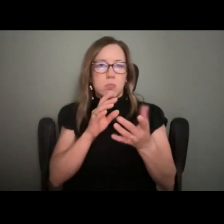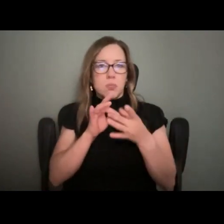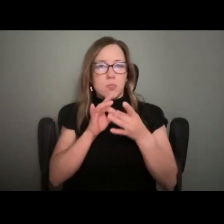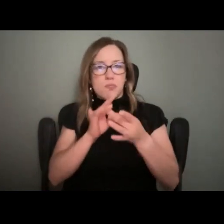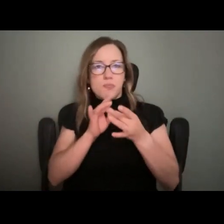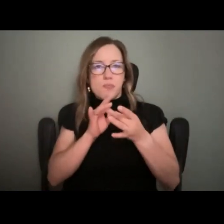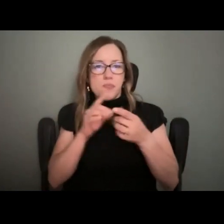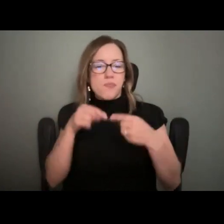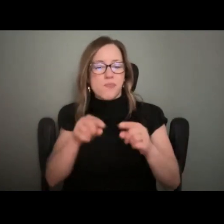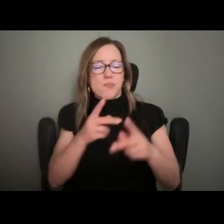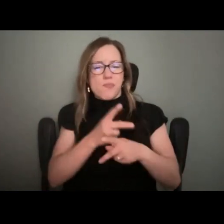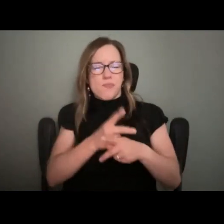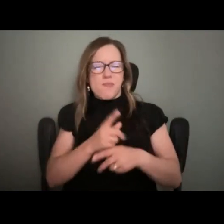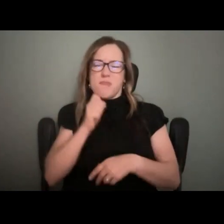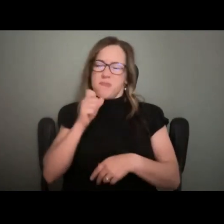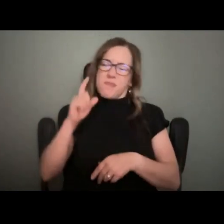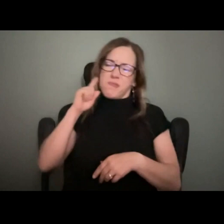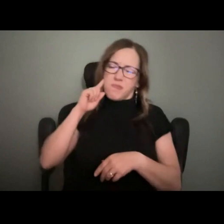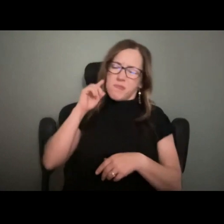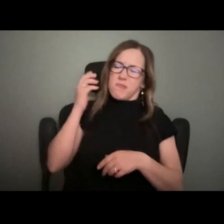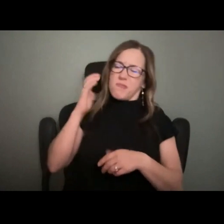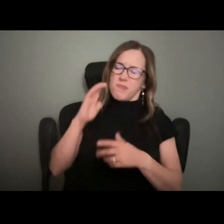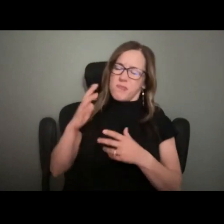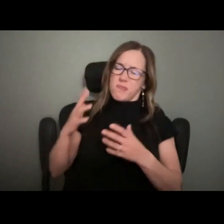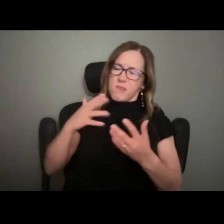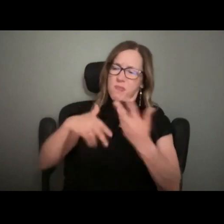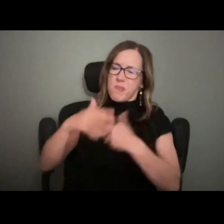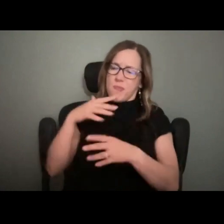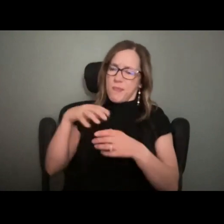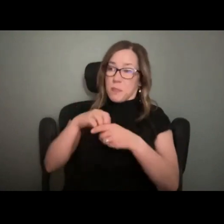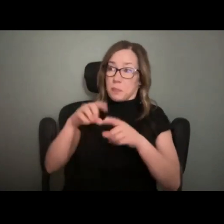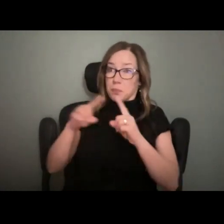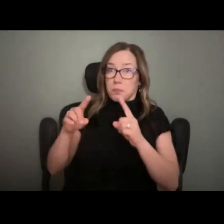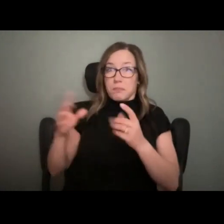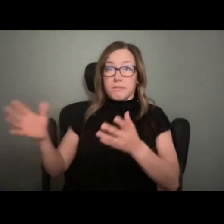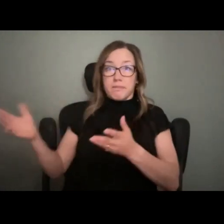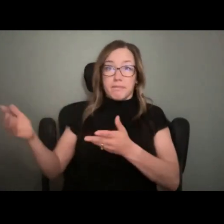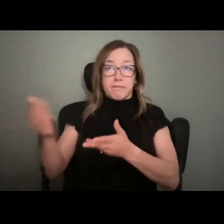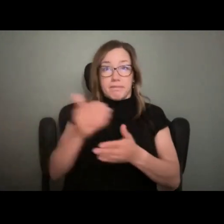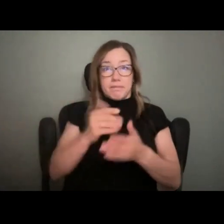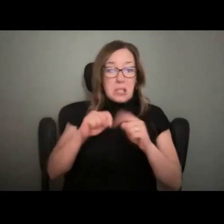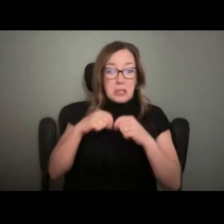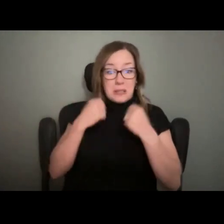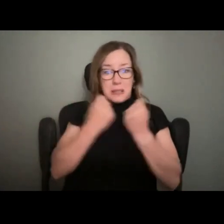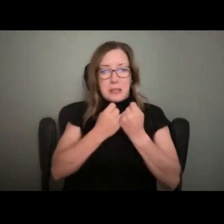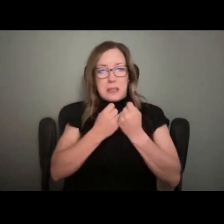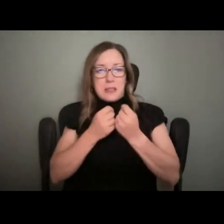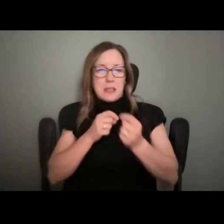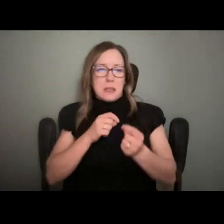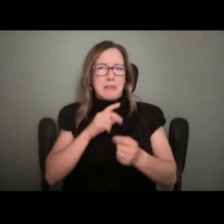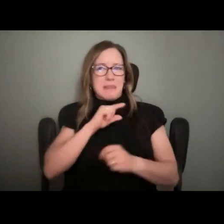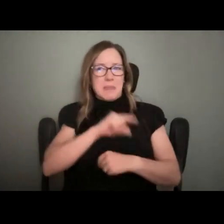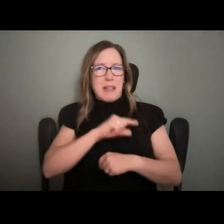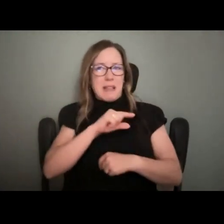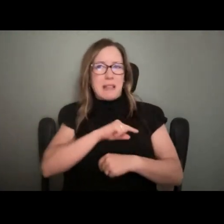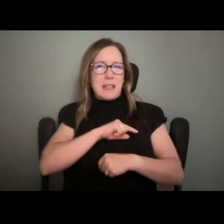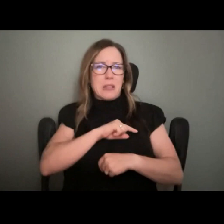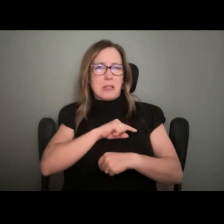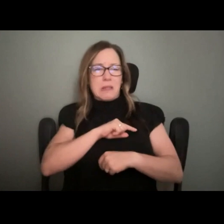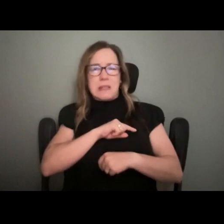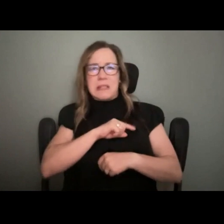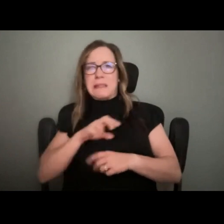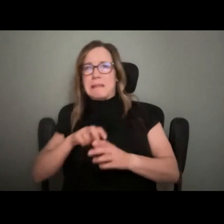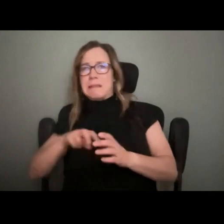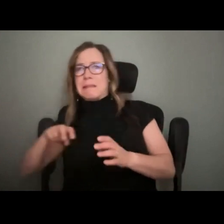like it's about social engagement, but if it gets more people on their team, helps them learn how to release some of the guilt that might come from stepping away